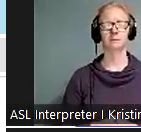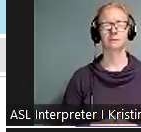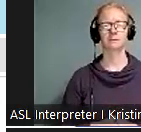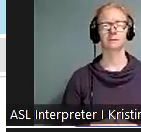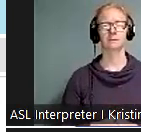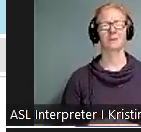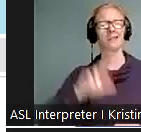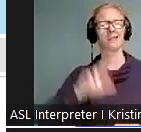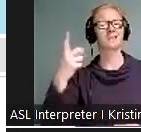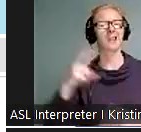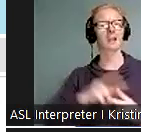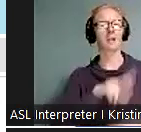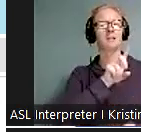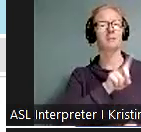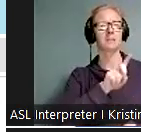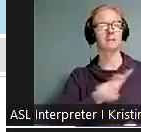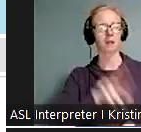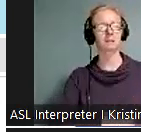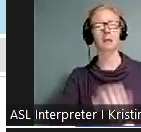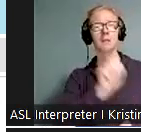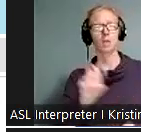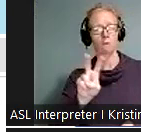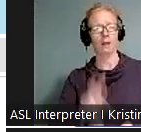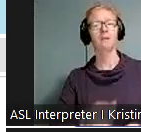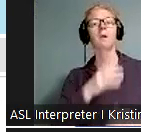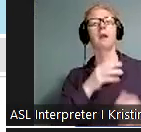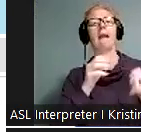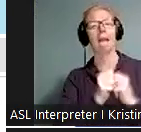The second is domestic and sexual violence and disability.